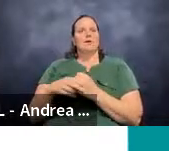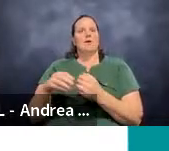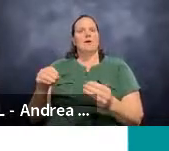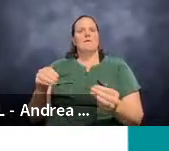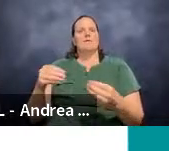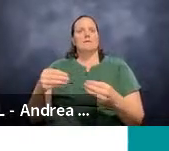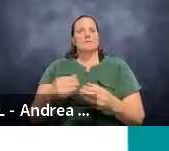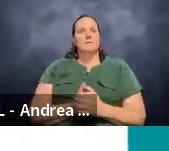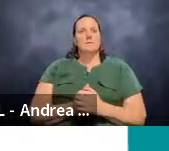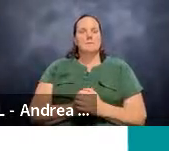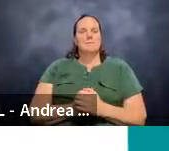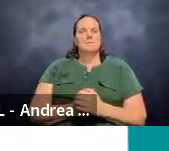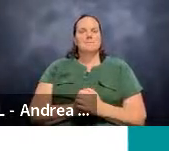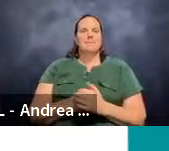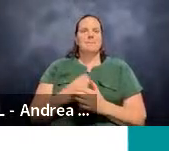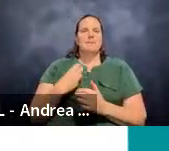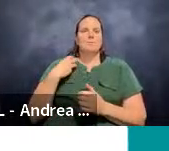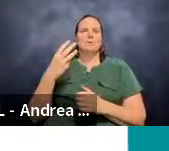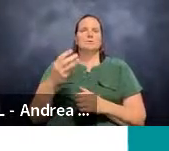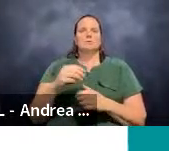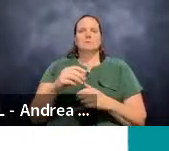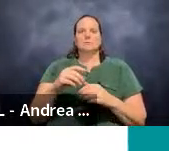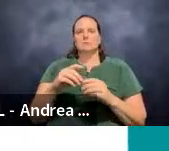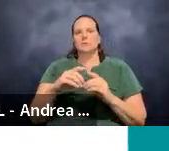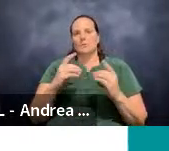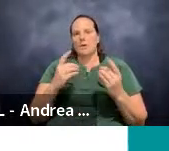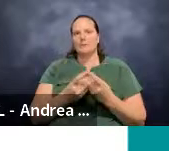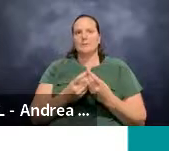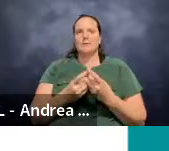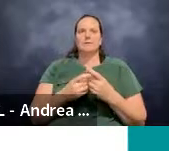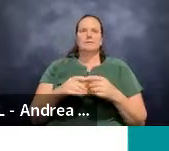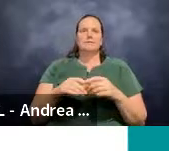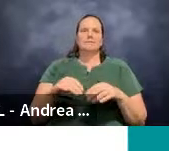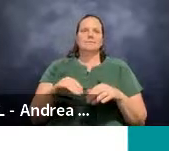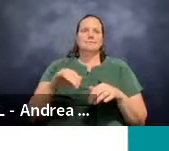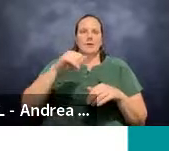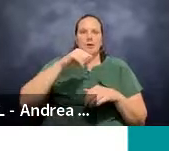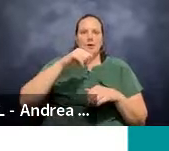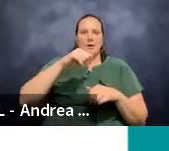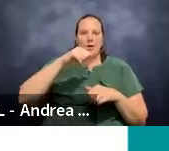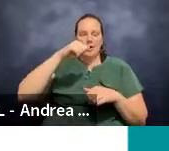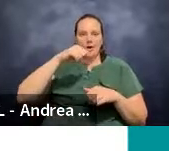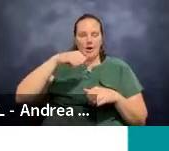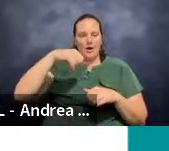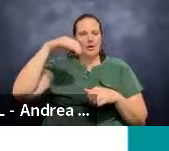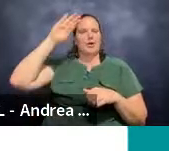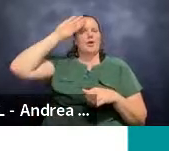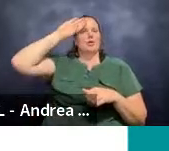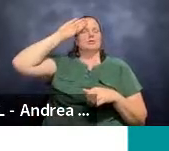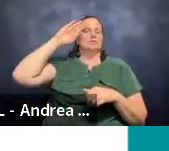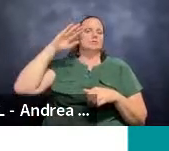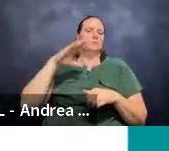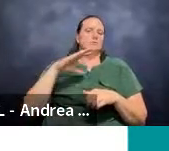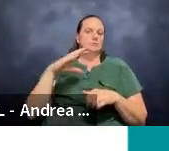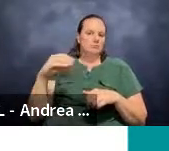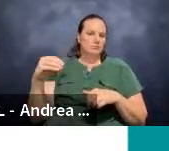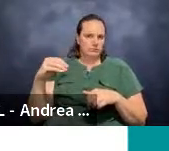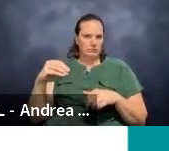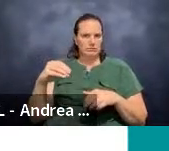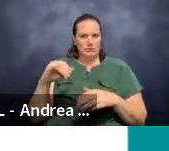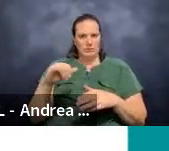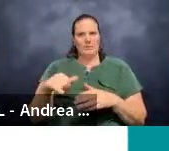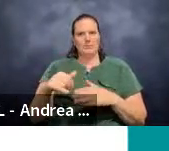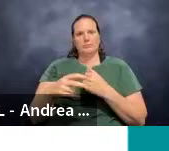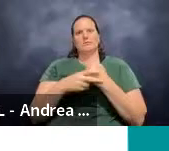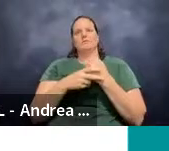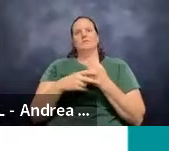the Washington Department of Archaeology and Historic Preservation, respective to the state in which the property is located.